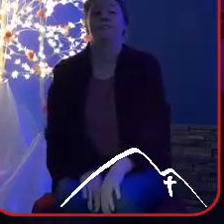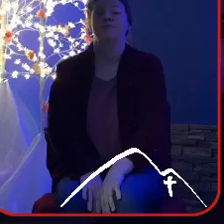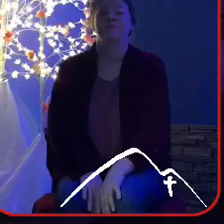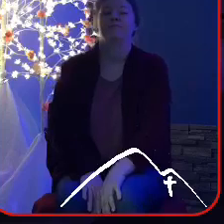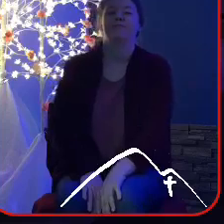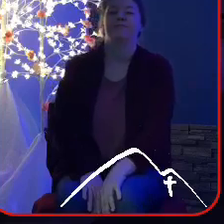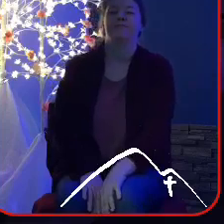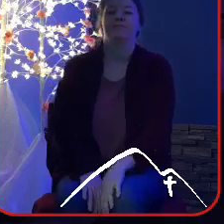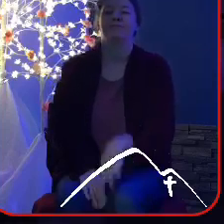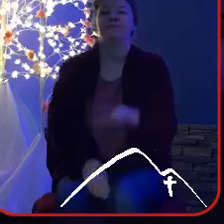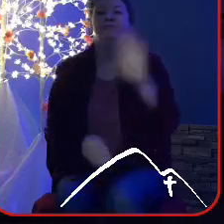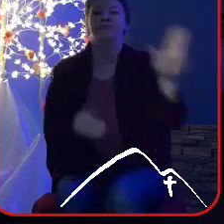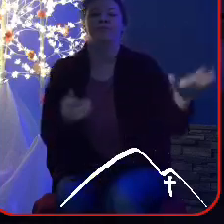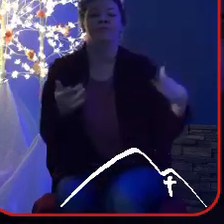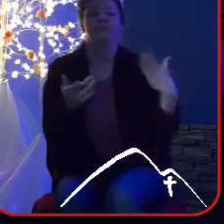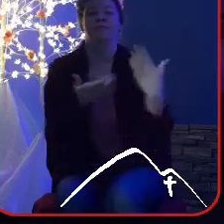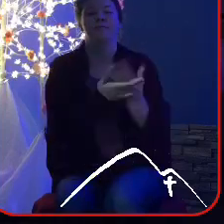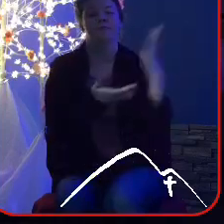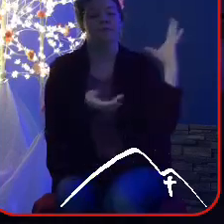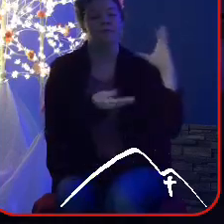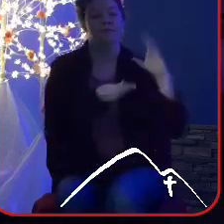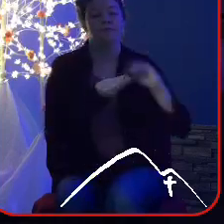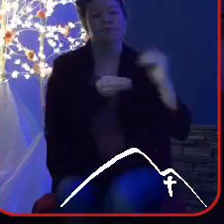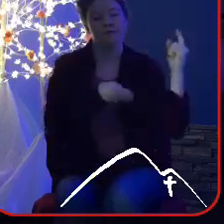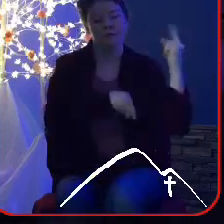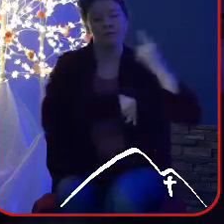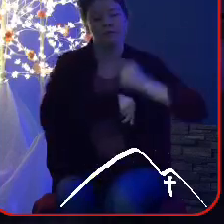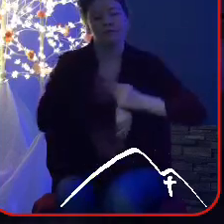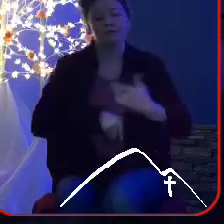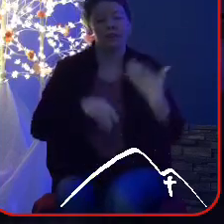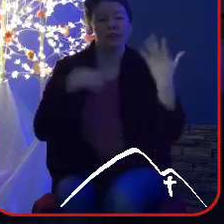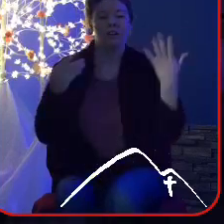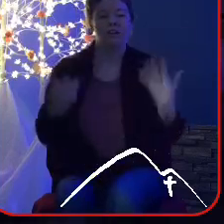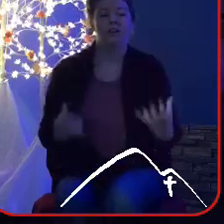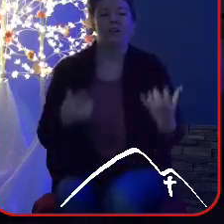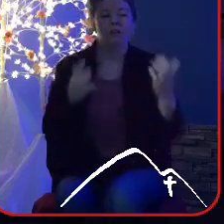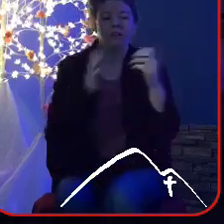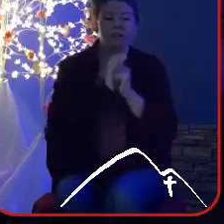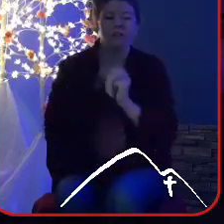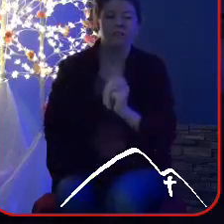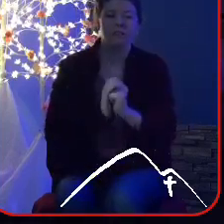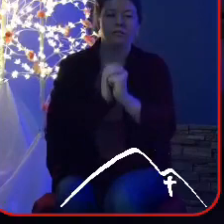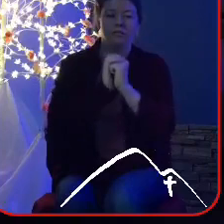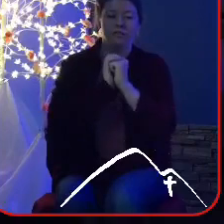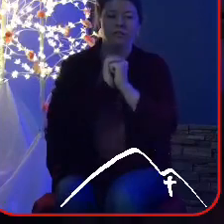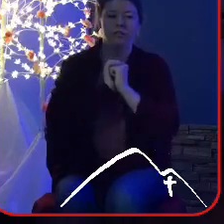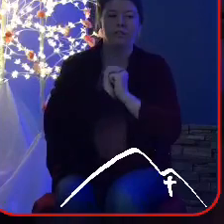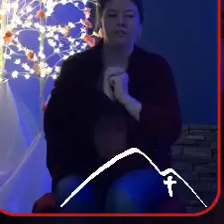My days, I